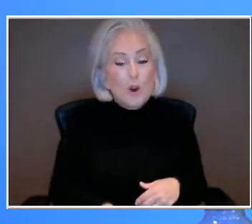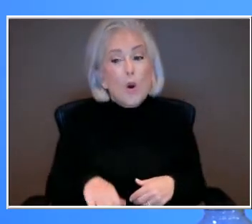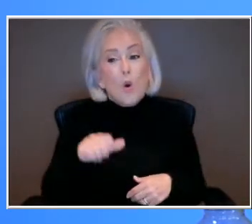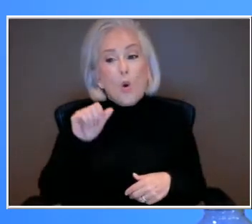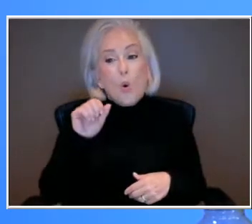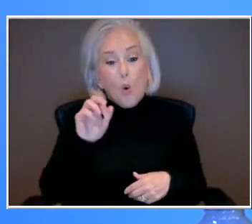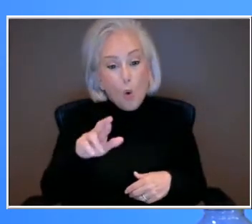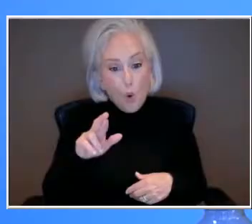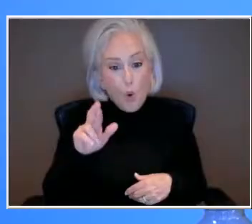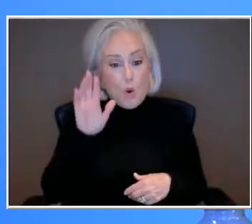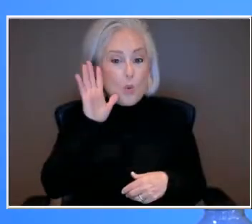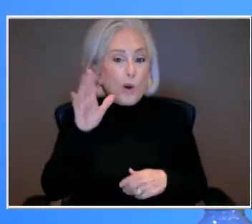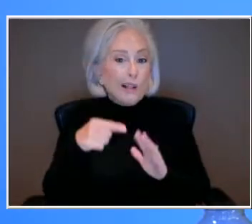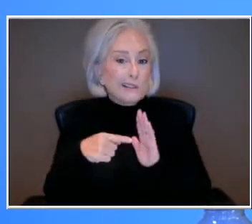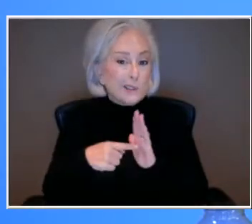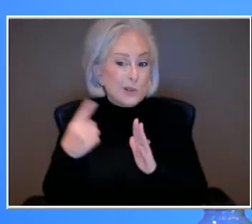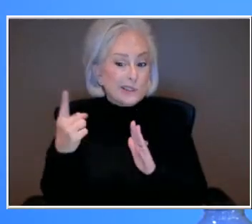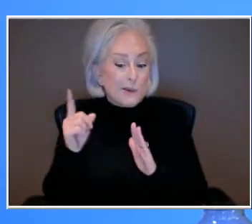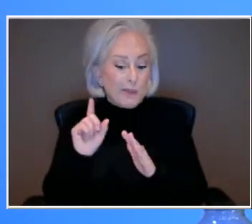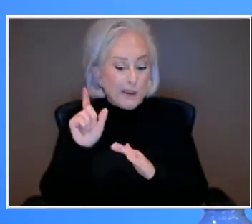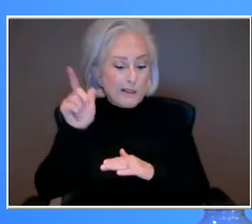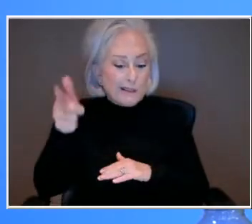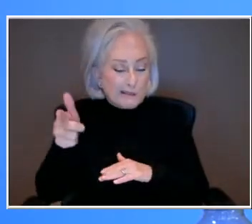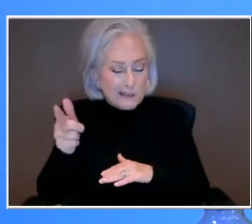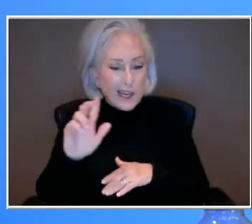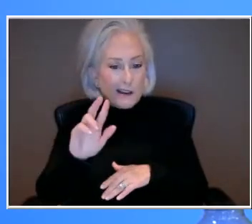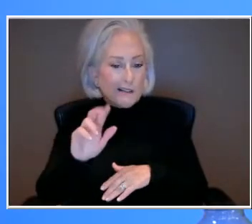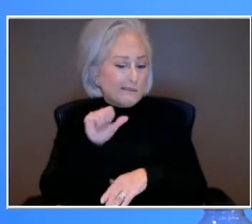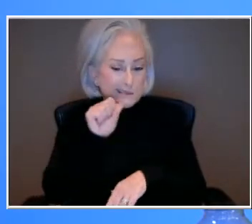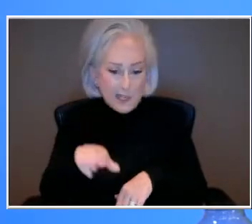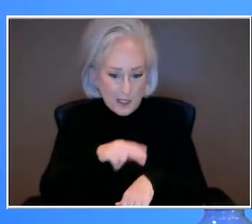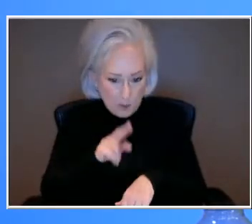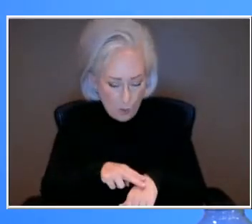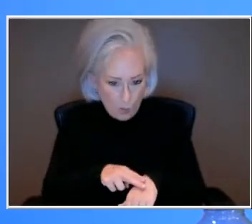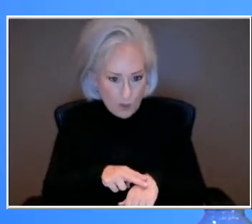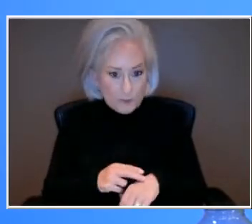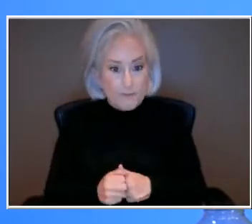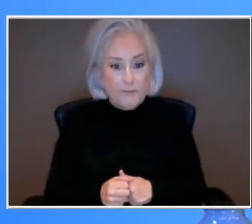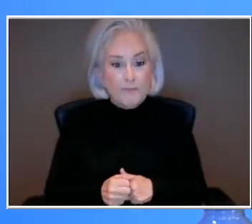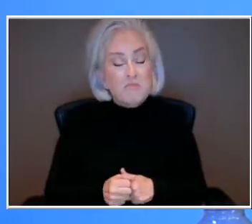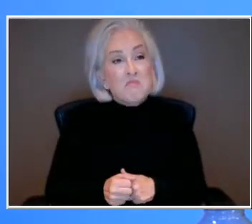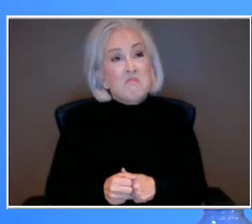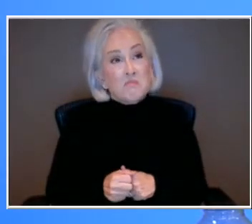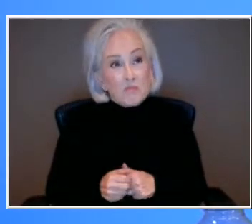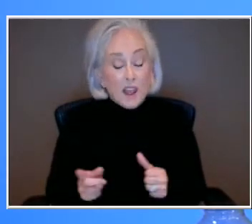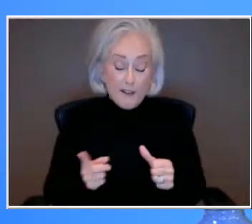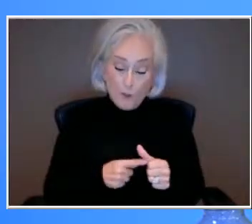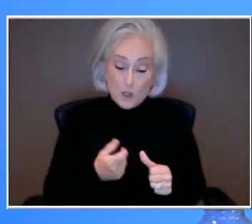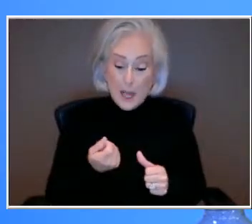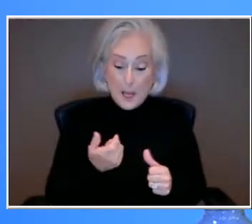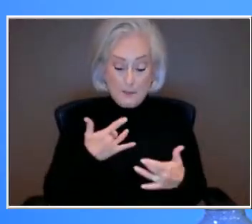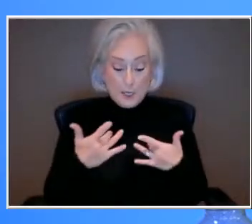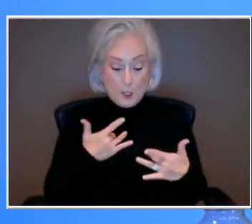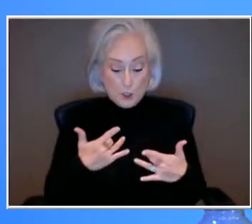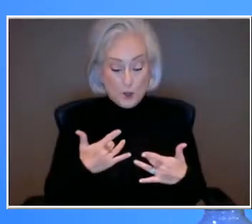show something abnormal. I think that it was a little bit concerning, but being a scientific